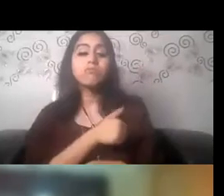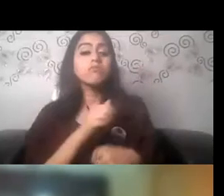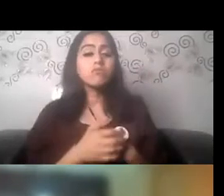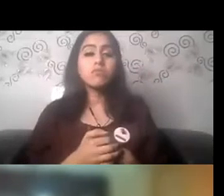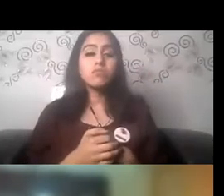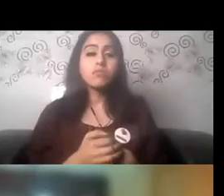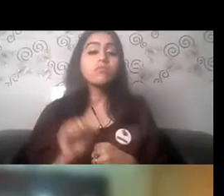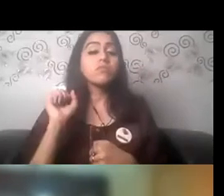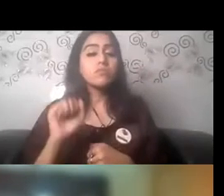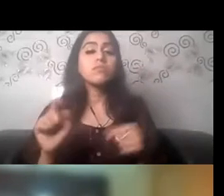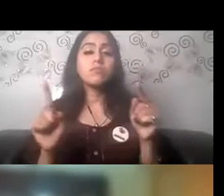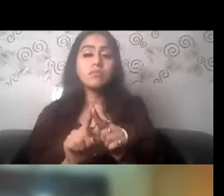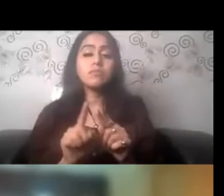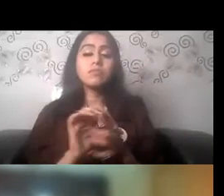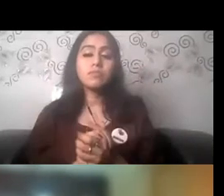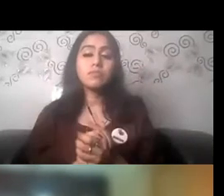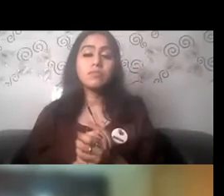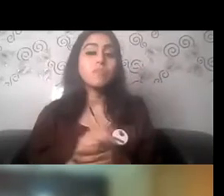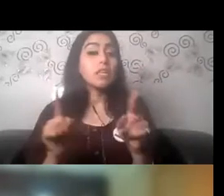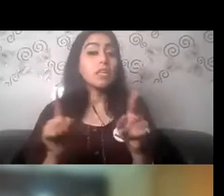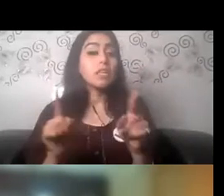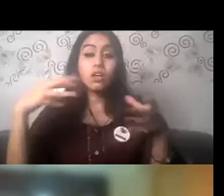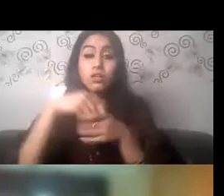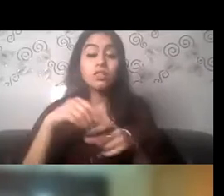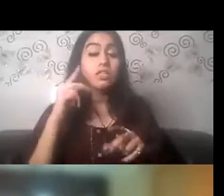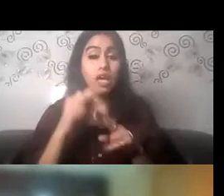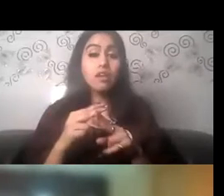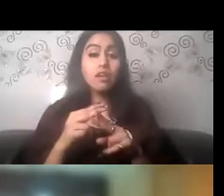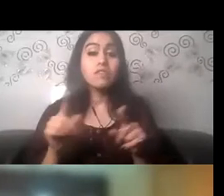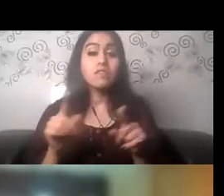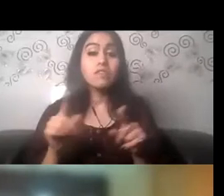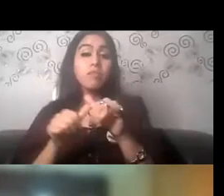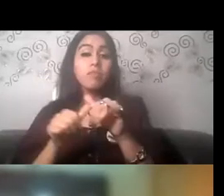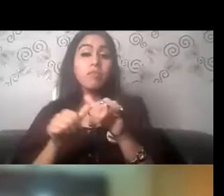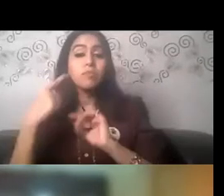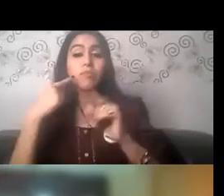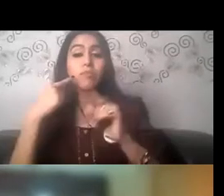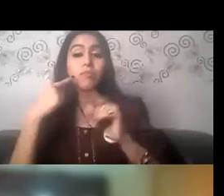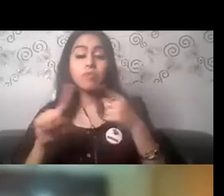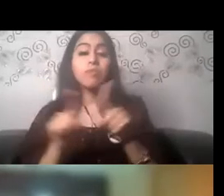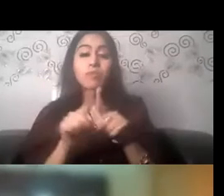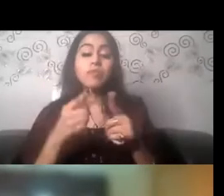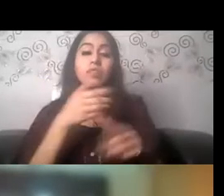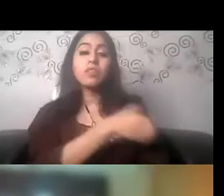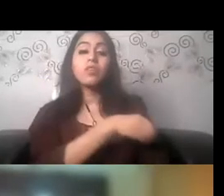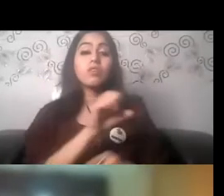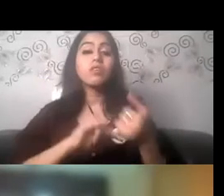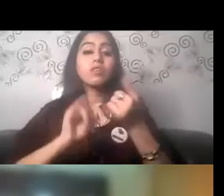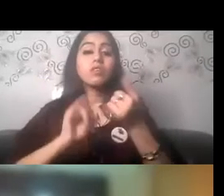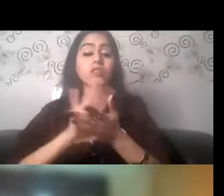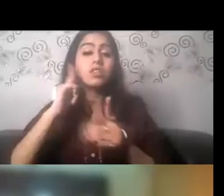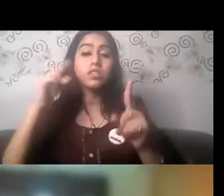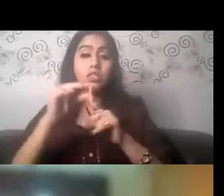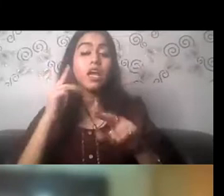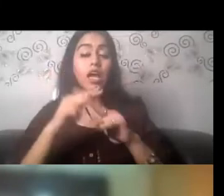he has been awarded with the Indiewood Maritime Excellency Award for Entrepreneurship. He has founded